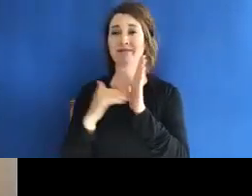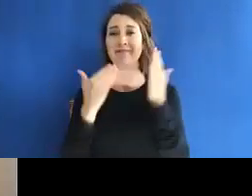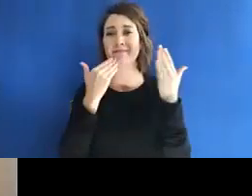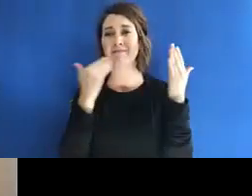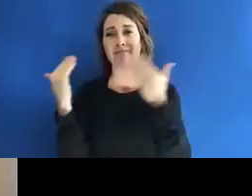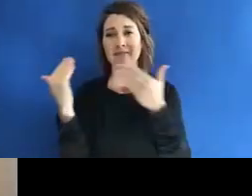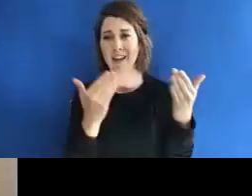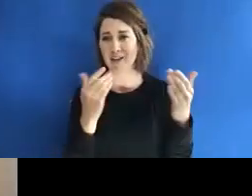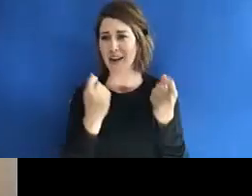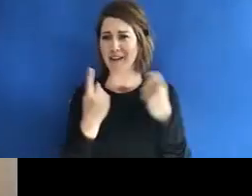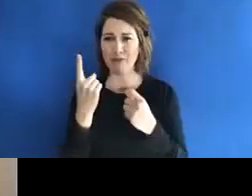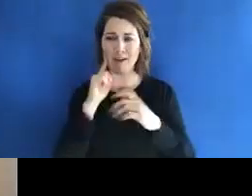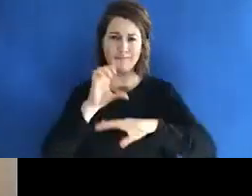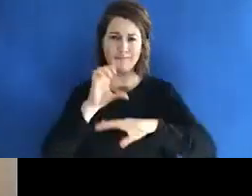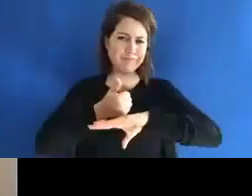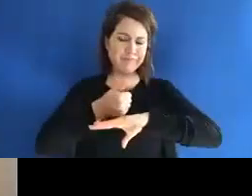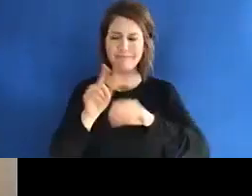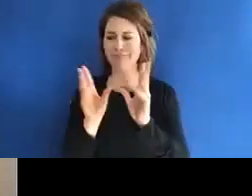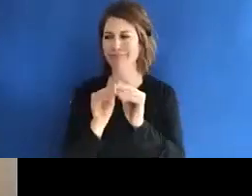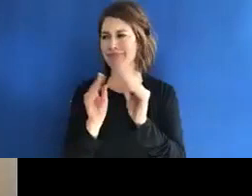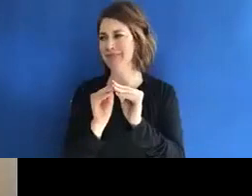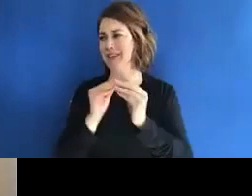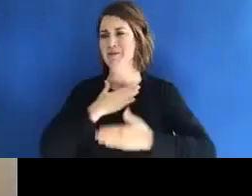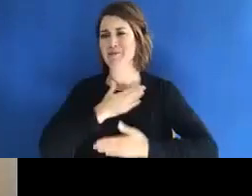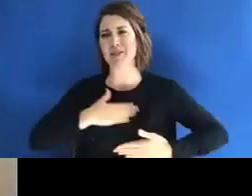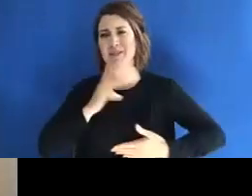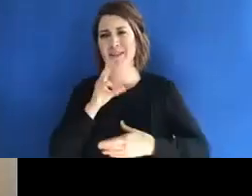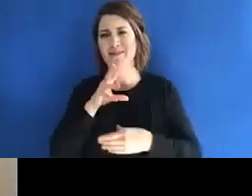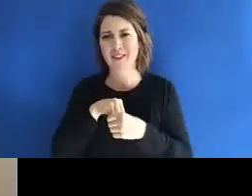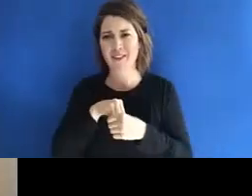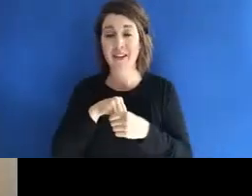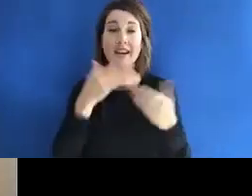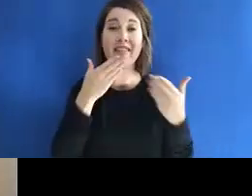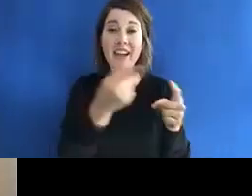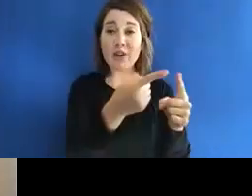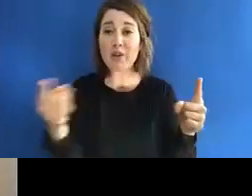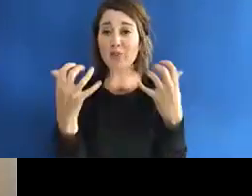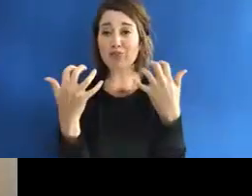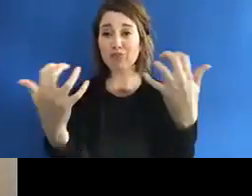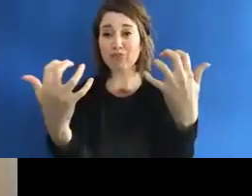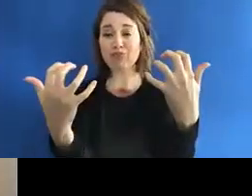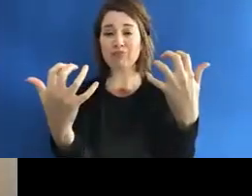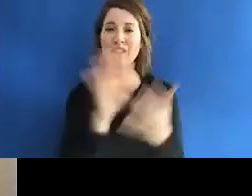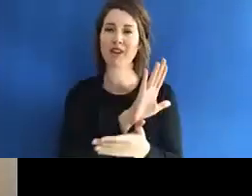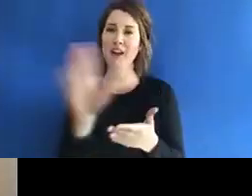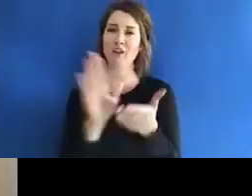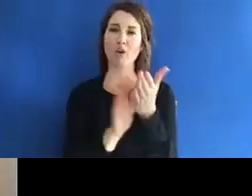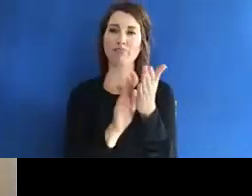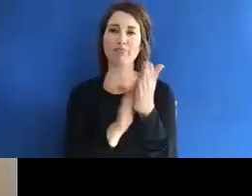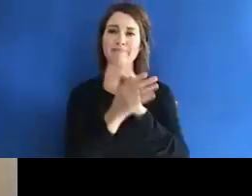conference organizers for including us, and we thank you, the audience, for your commitment to using performance